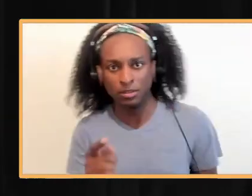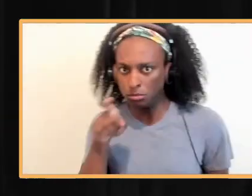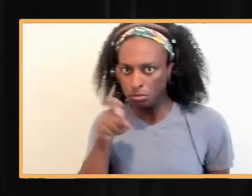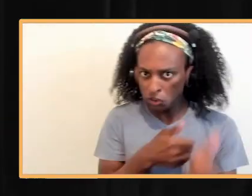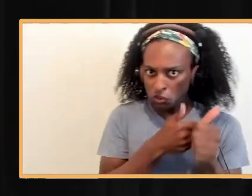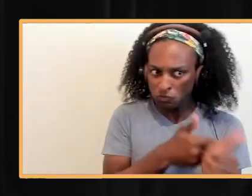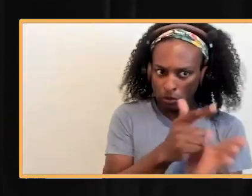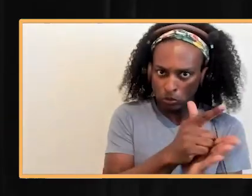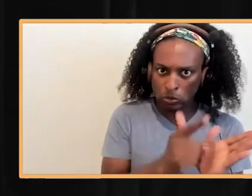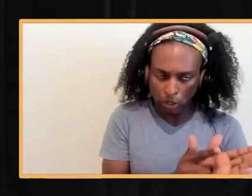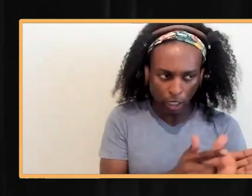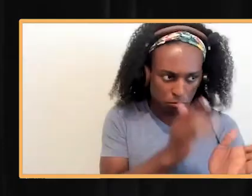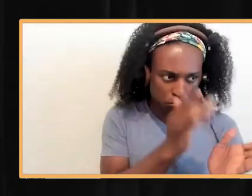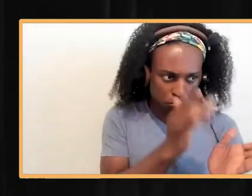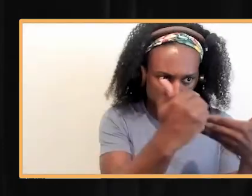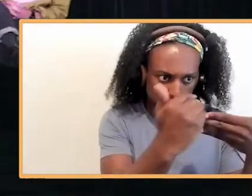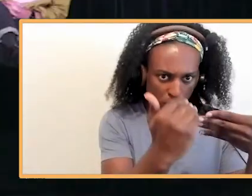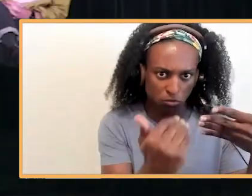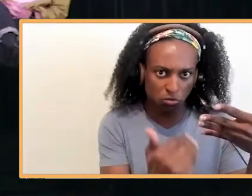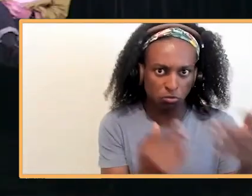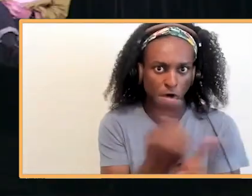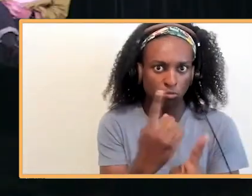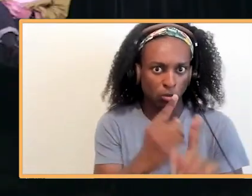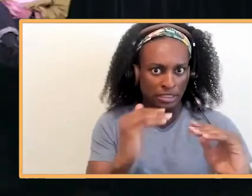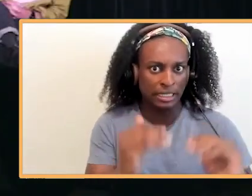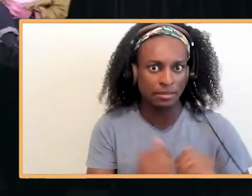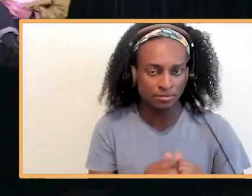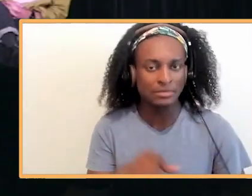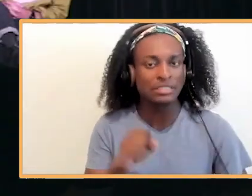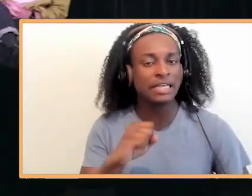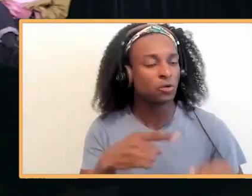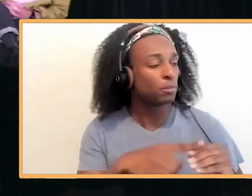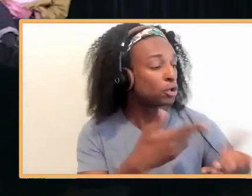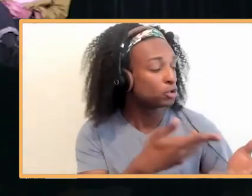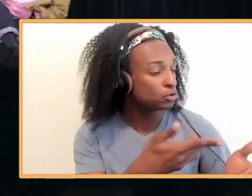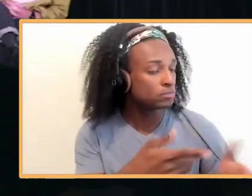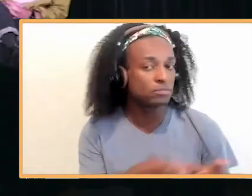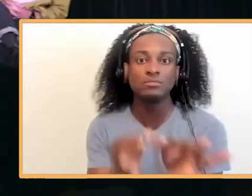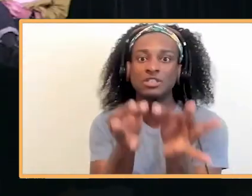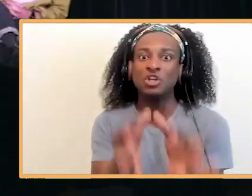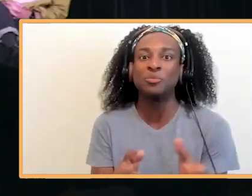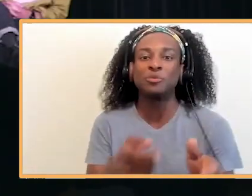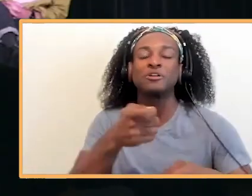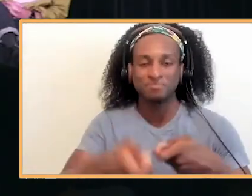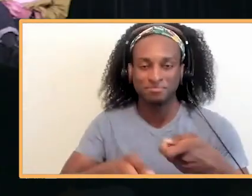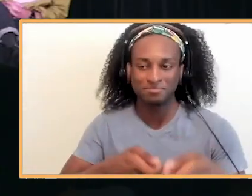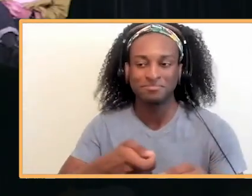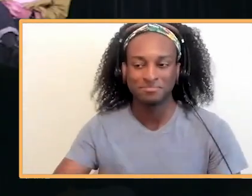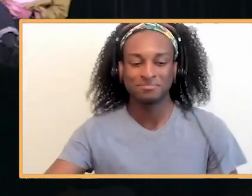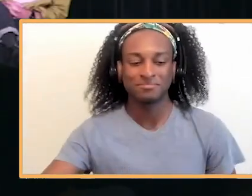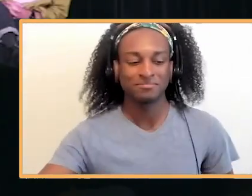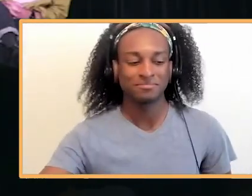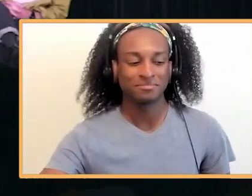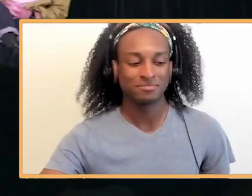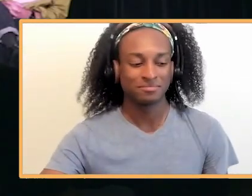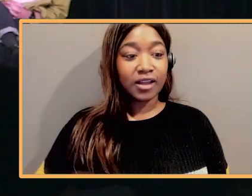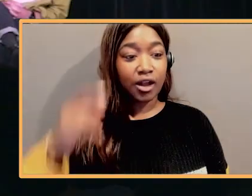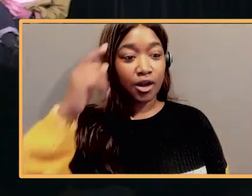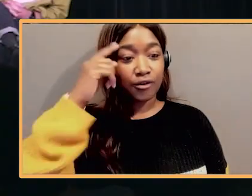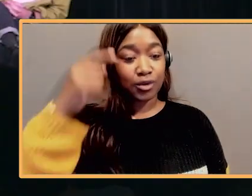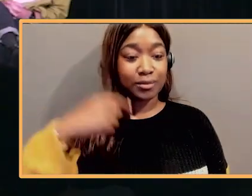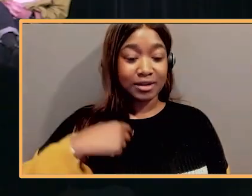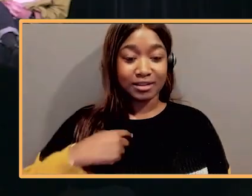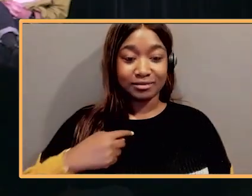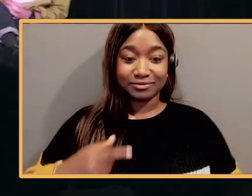It's the first thing I think of. Yes. How about for you? Yeah, for me, living here, it's specifically maybe this part of the